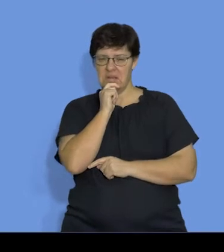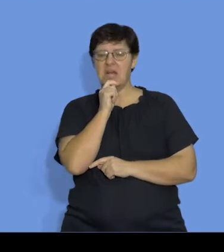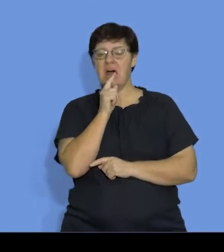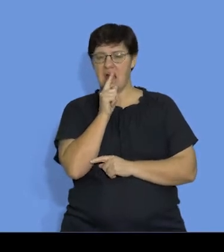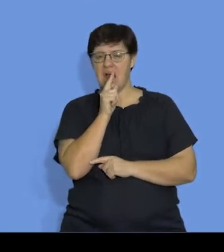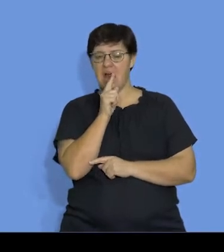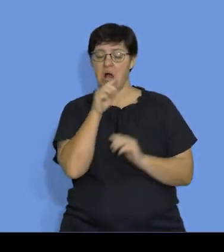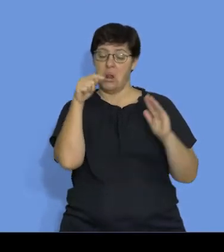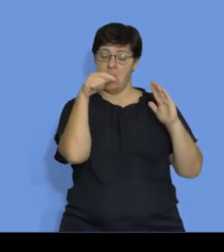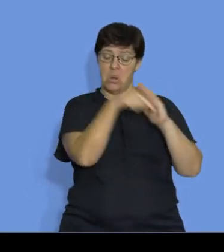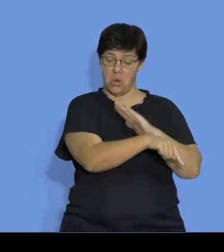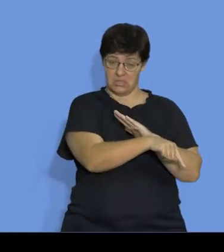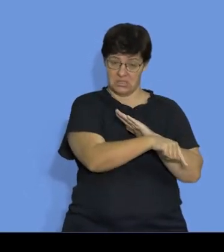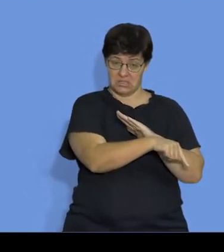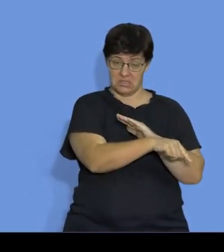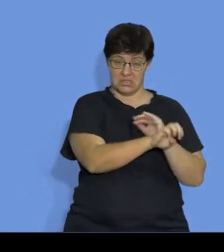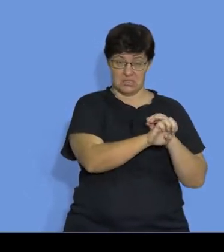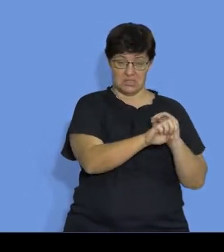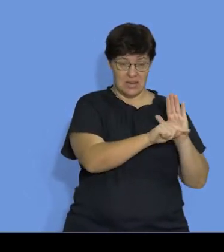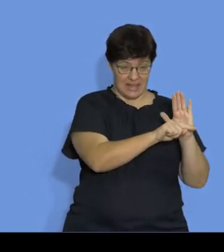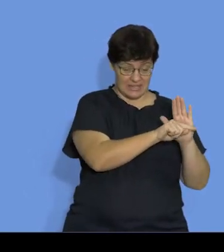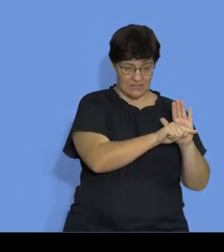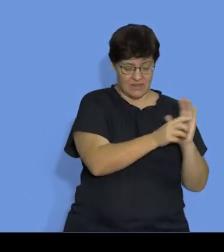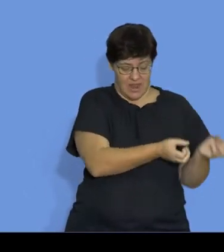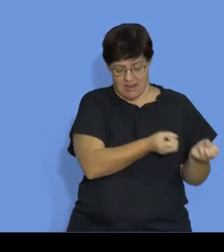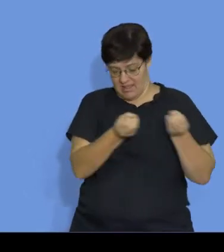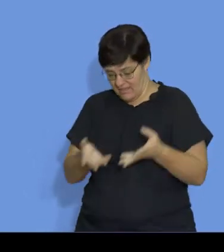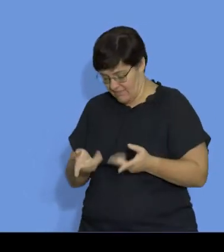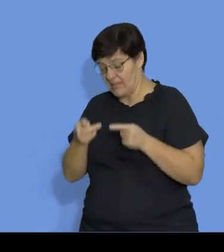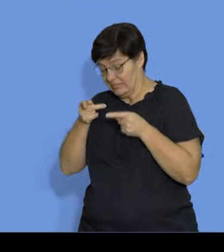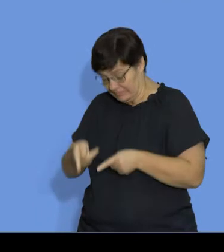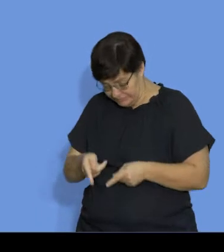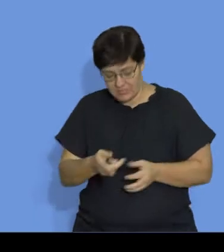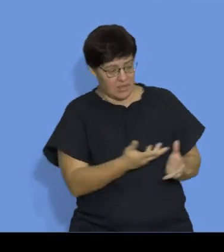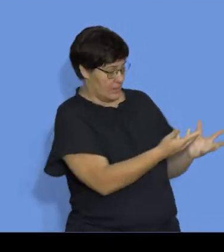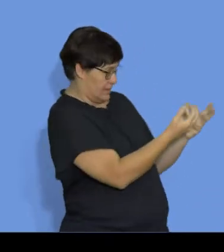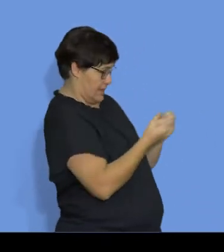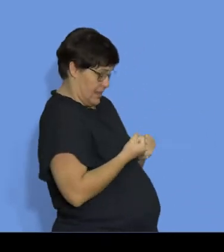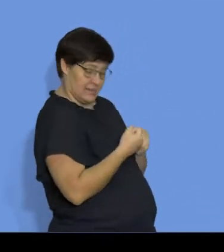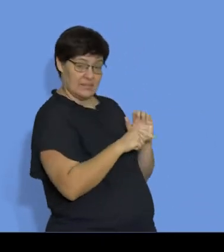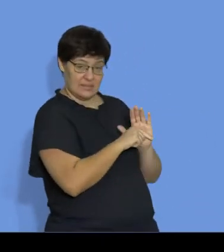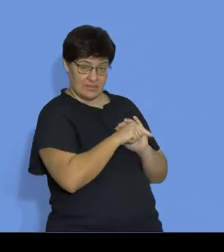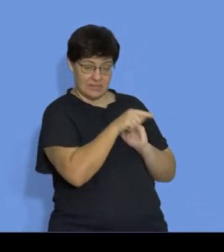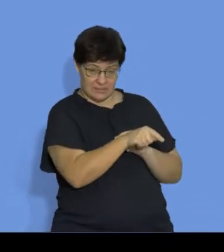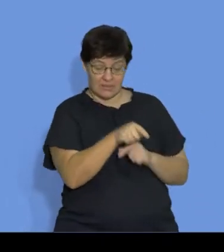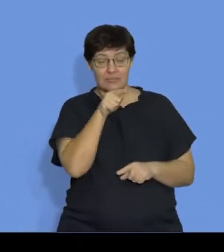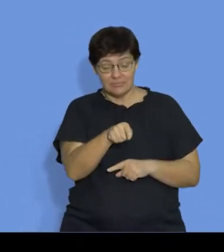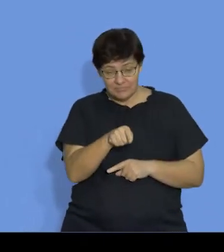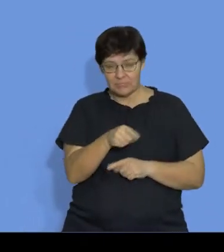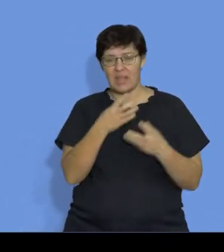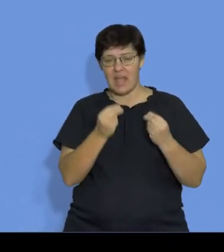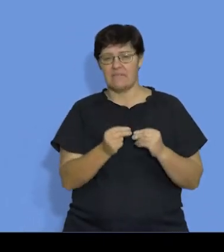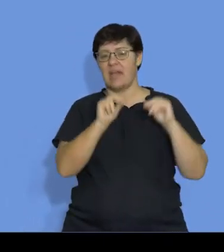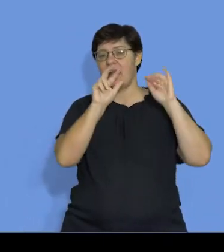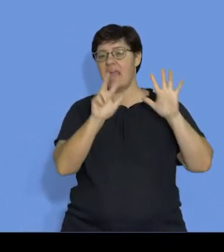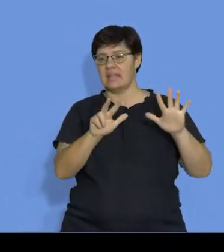there is loss as well as gain between two substances that are reacting. So in this redox reaction, there is 8